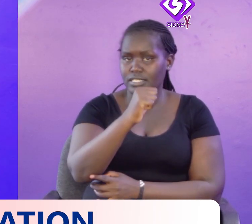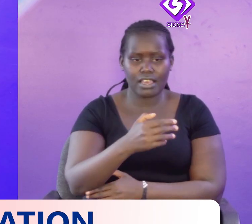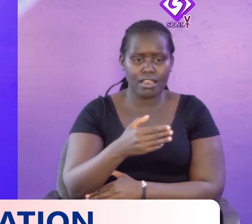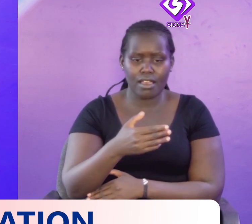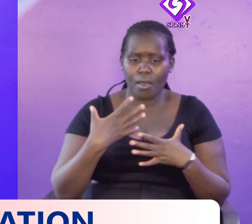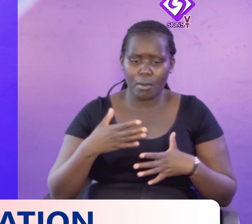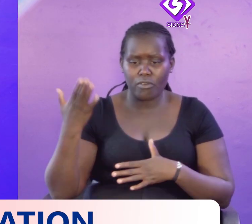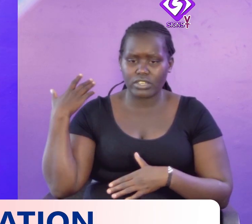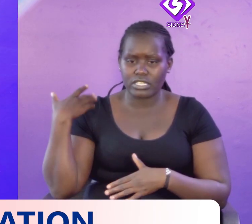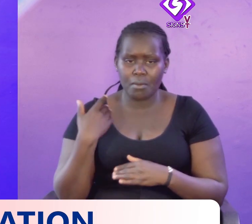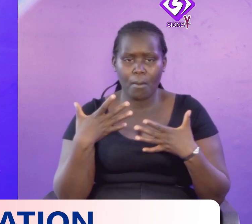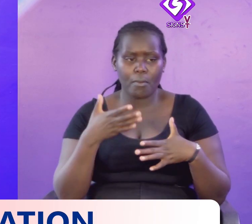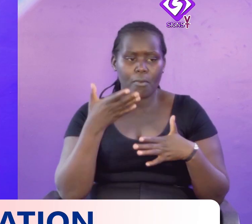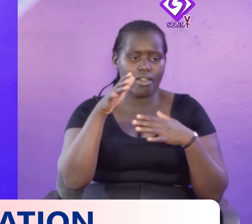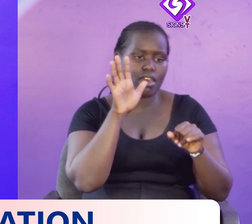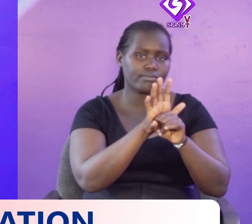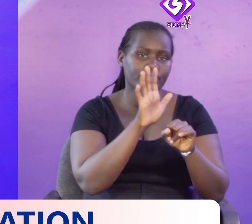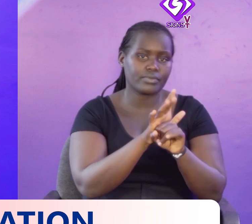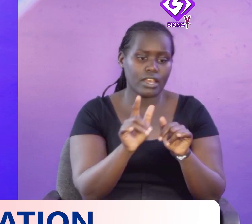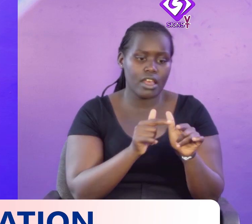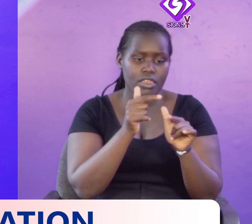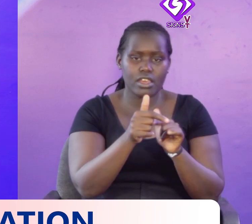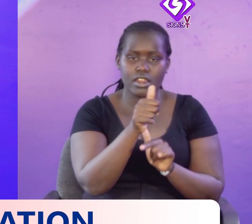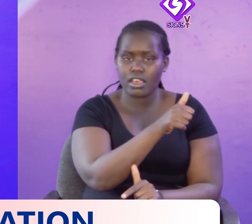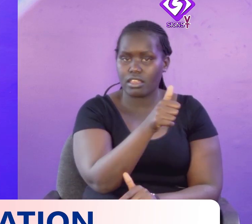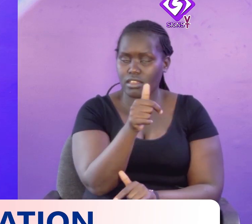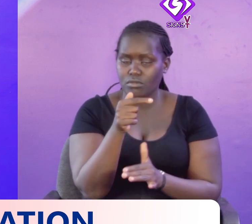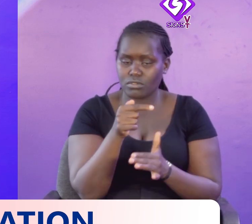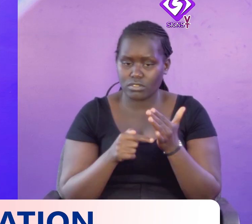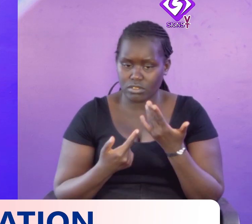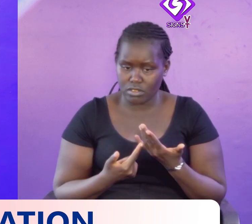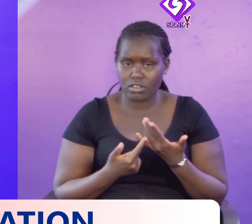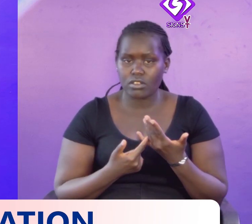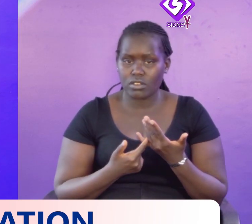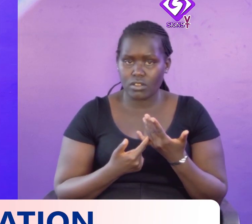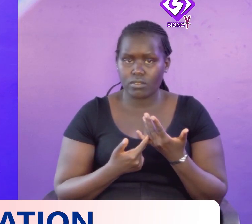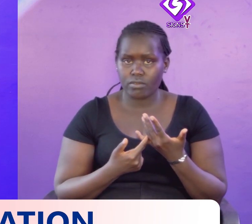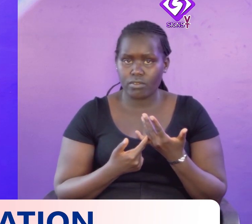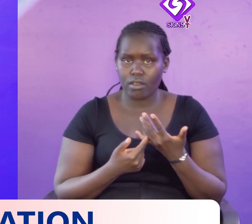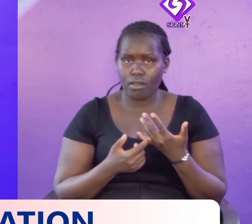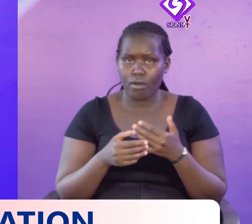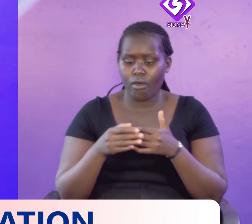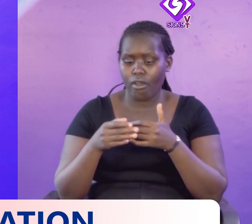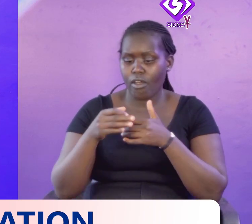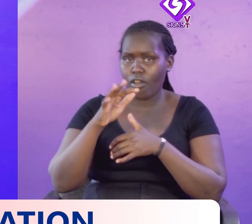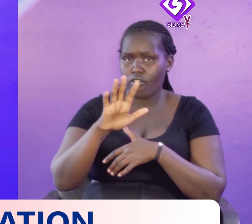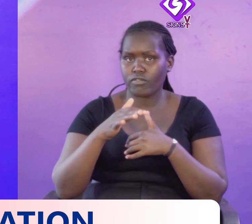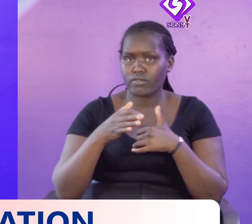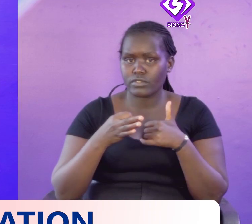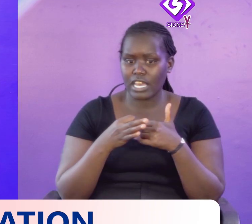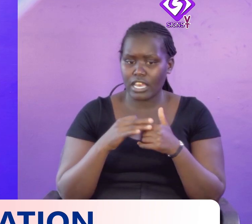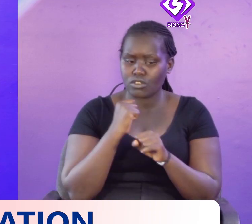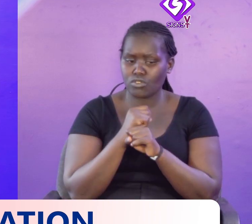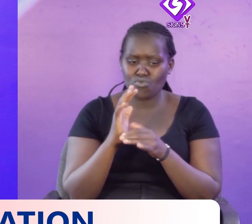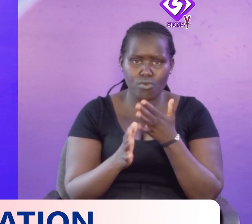watu wako pale wengi sana. Okay. Then the other one that was what should a 58-year-old be doing without a